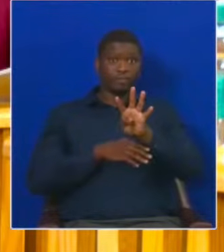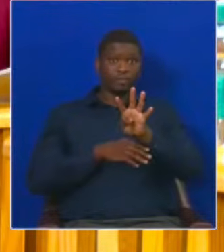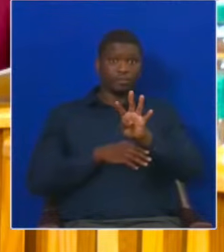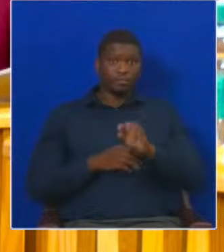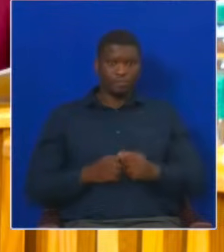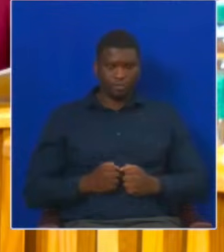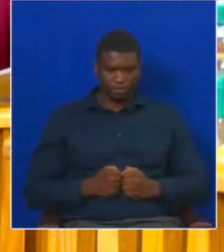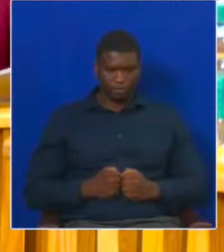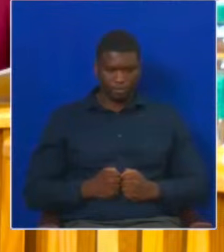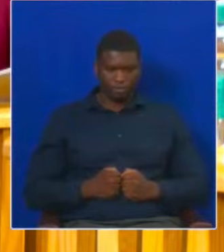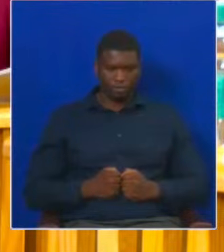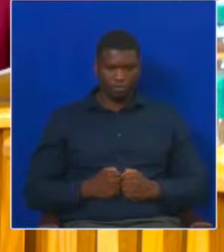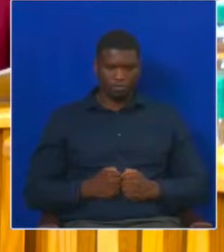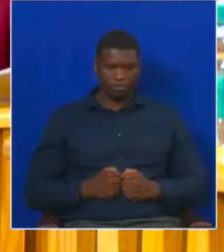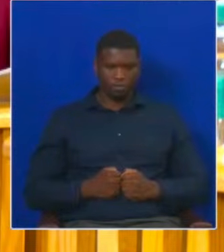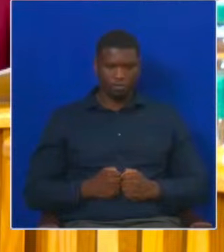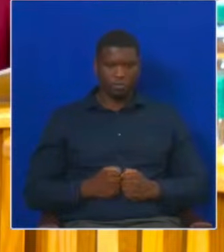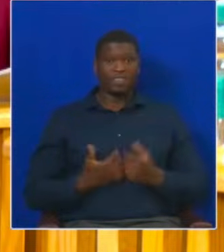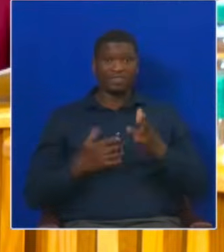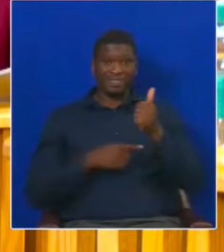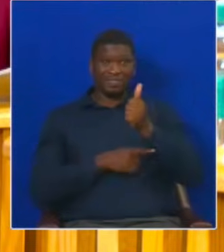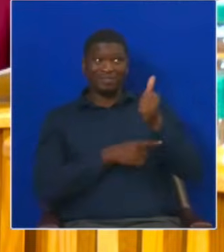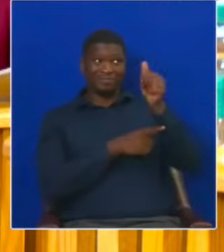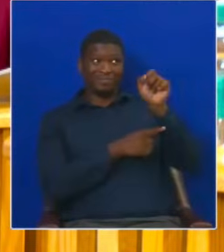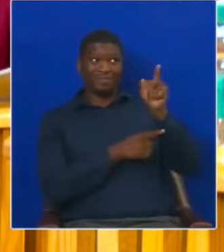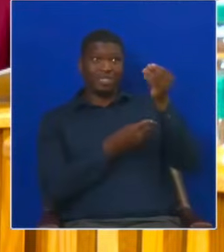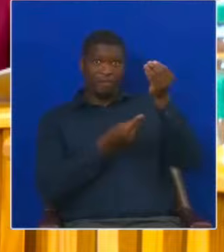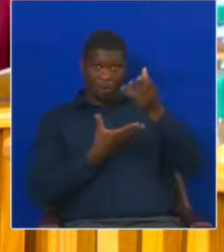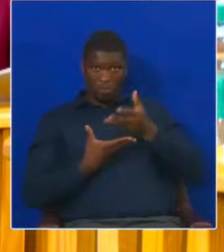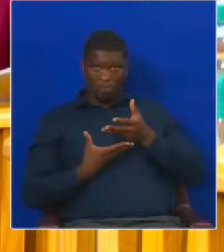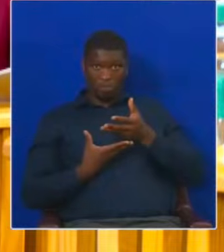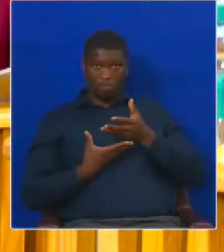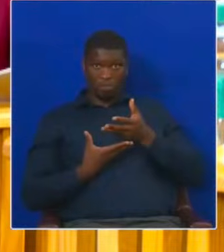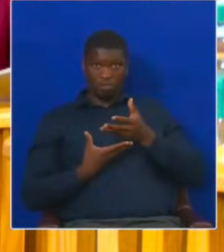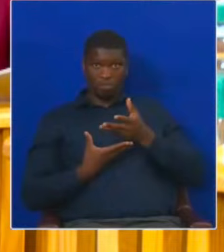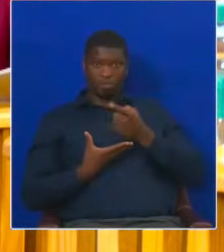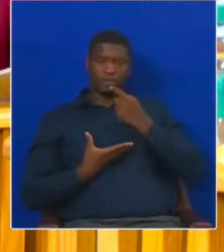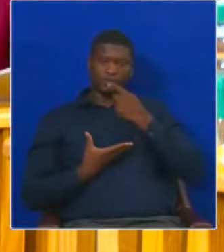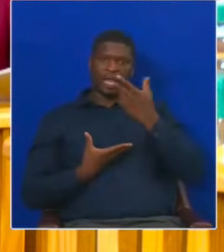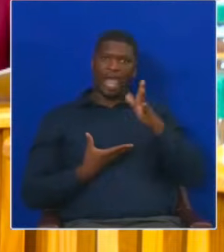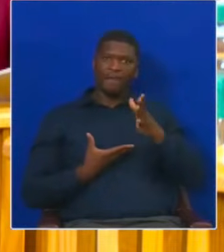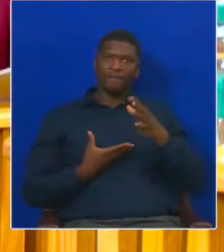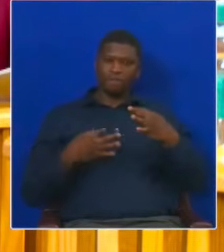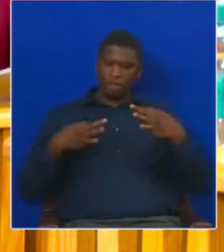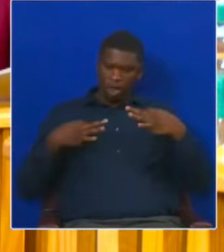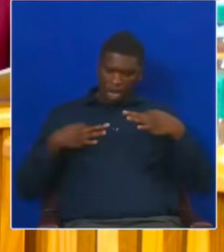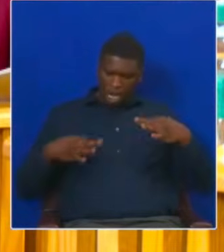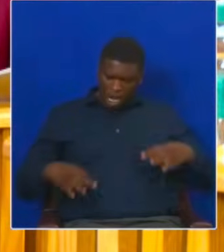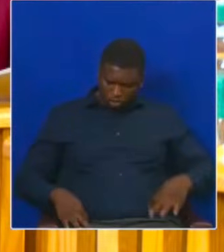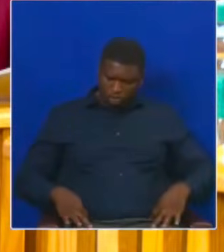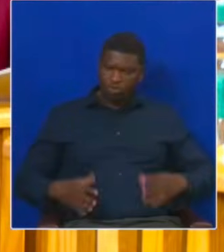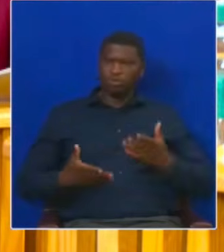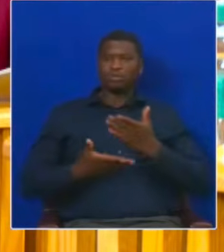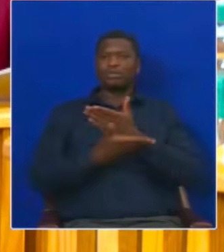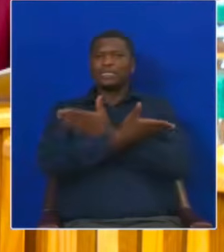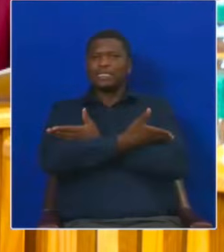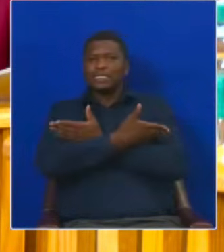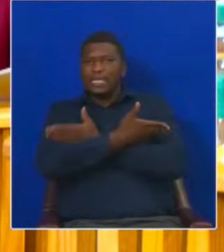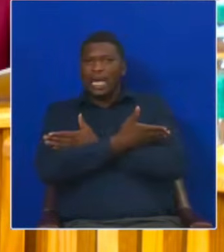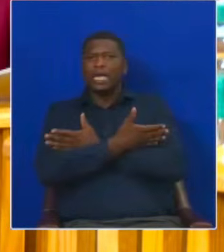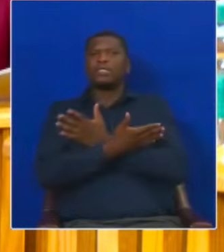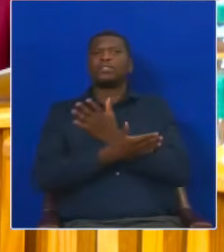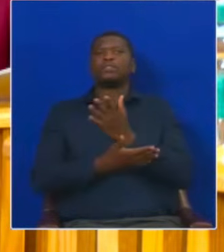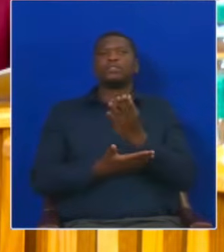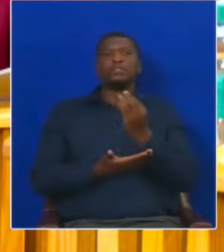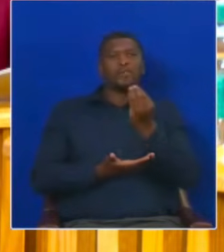Brigadier Nkwashu told me that he was having tracksuits, t-shirts, and food that he